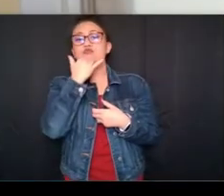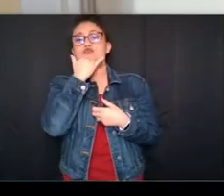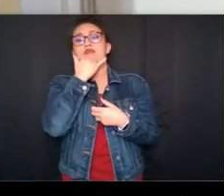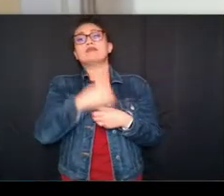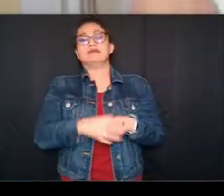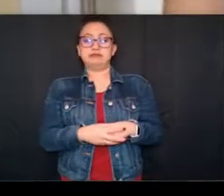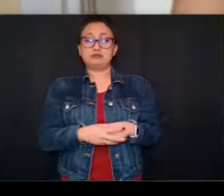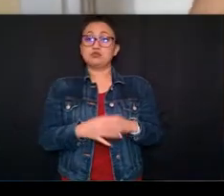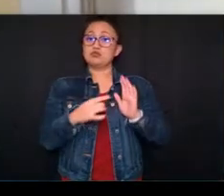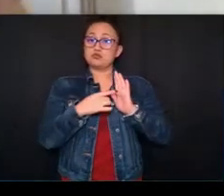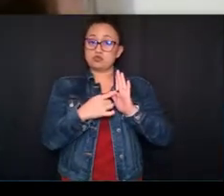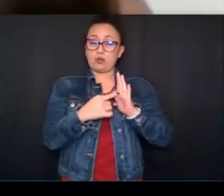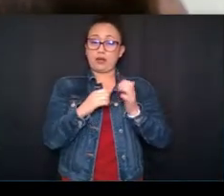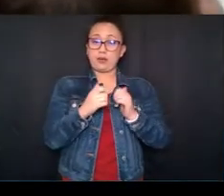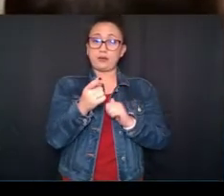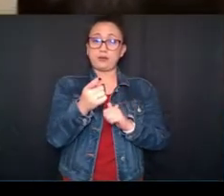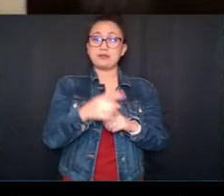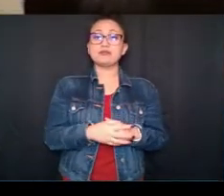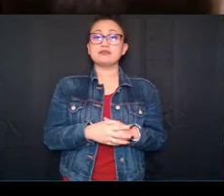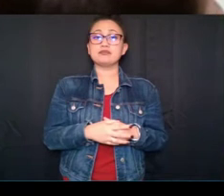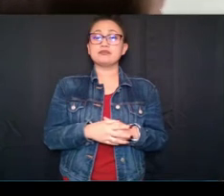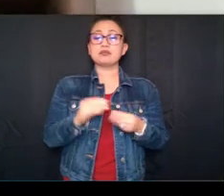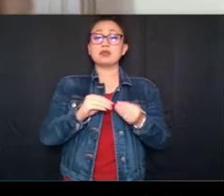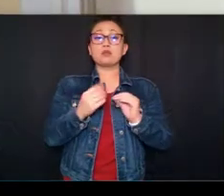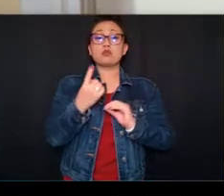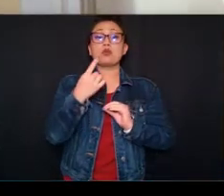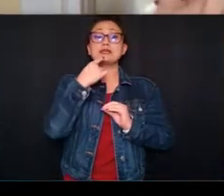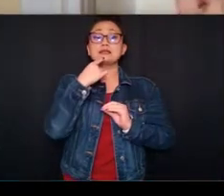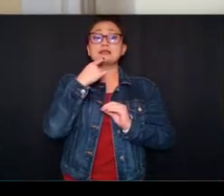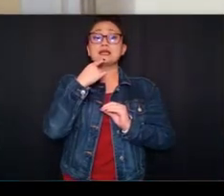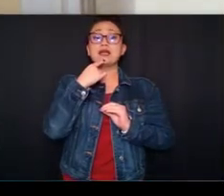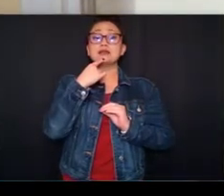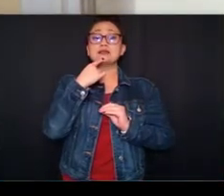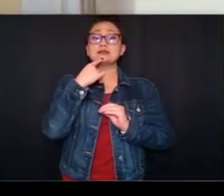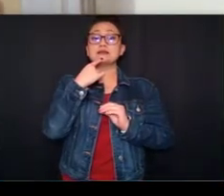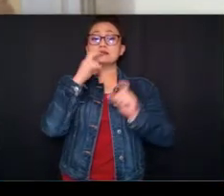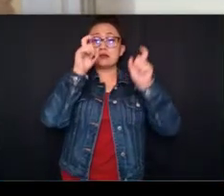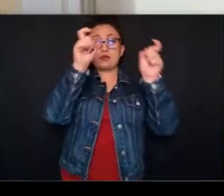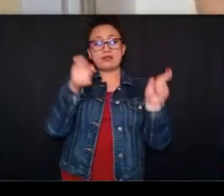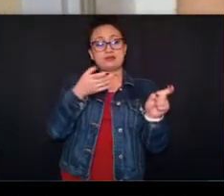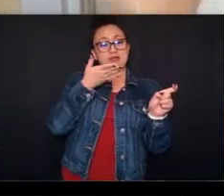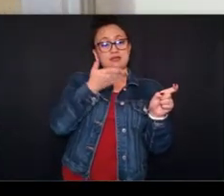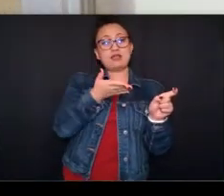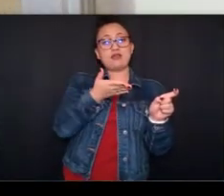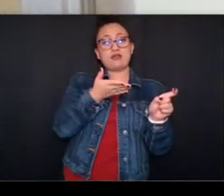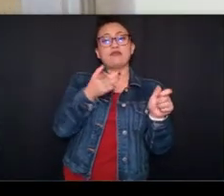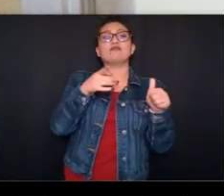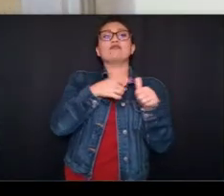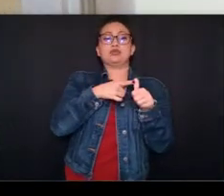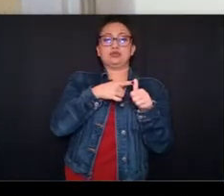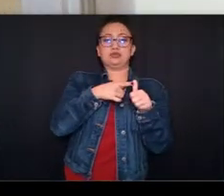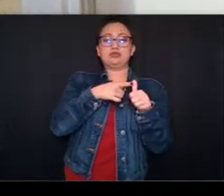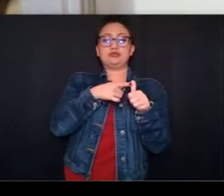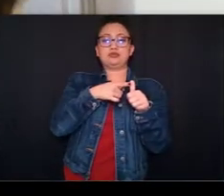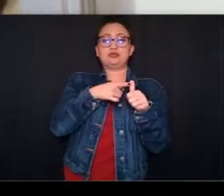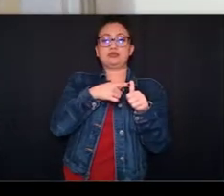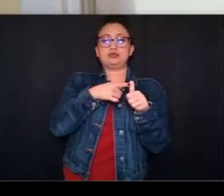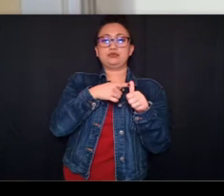is. First, it says do what's inside of the parentheses first. There are no parentheses in this problem, so you don't even worry about number one. It doesn't